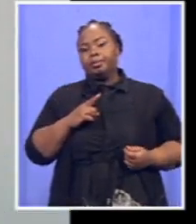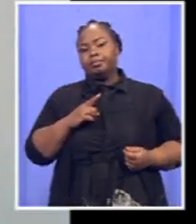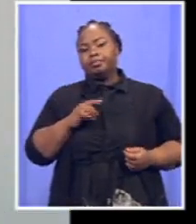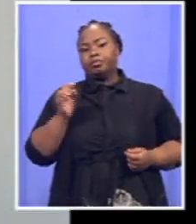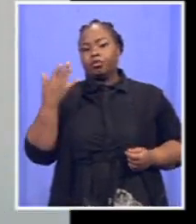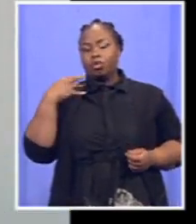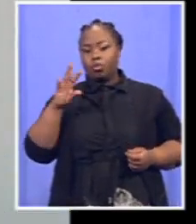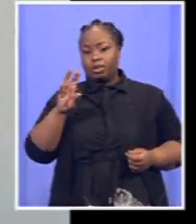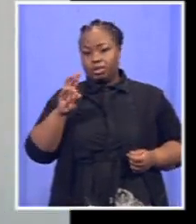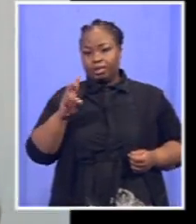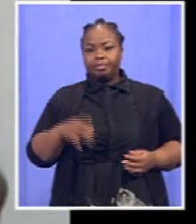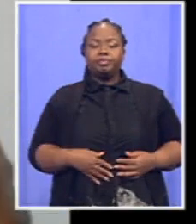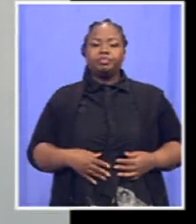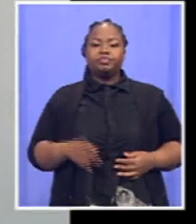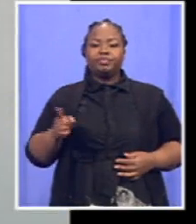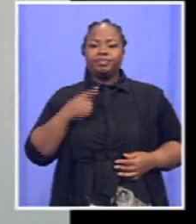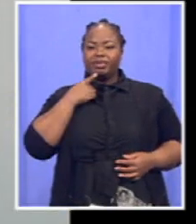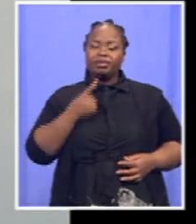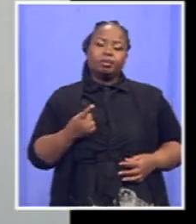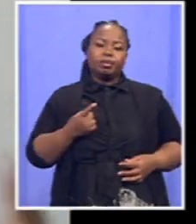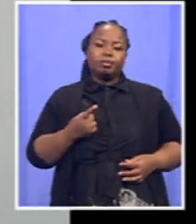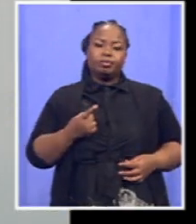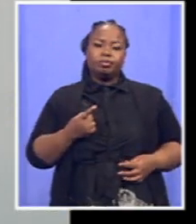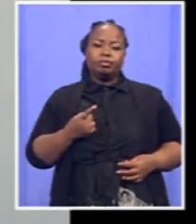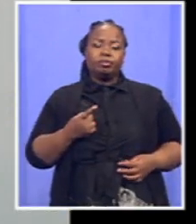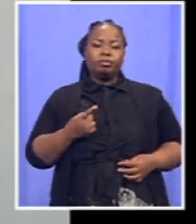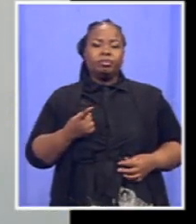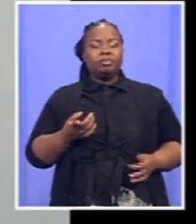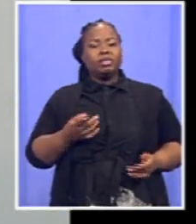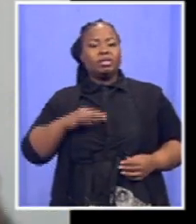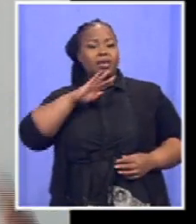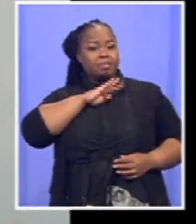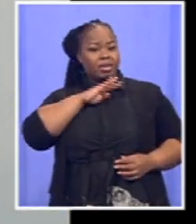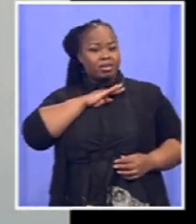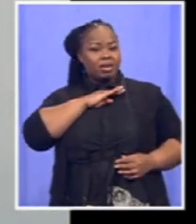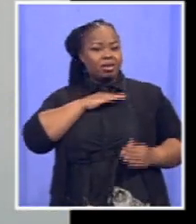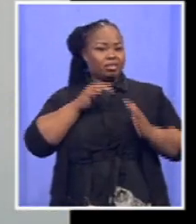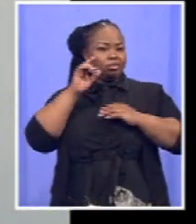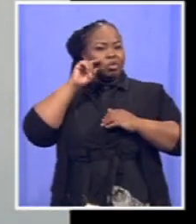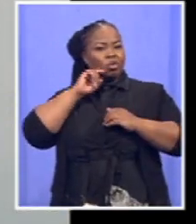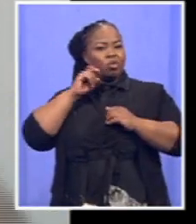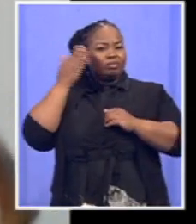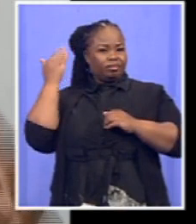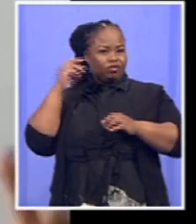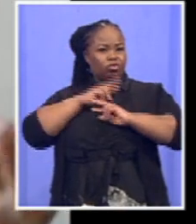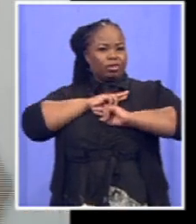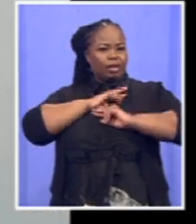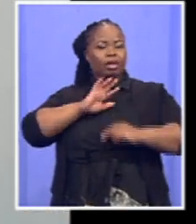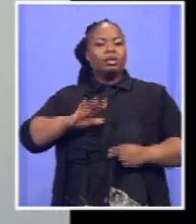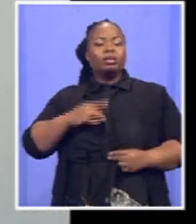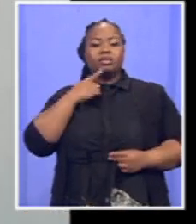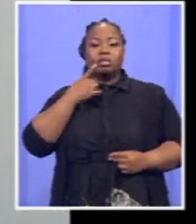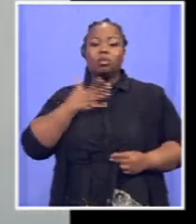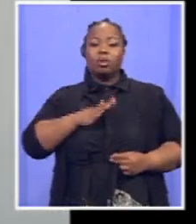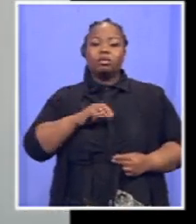on Wednesday was that the military veterans, they want about